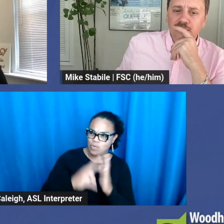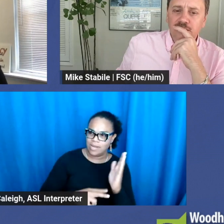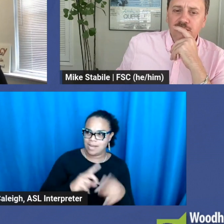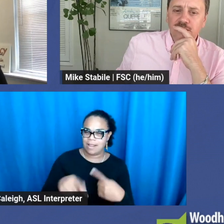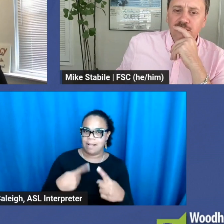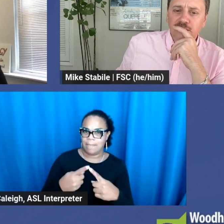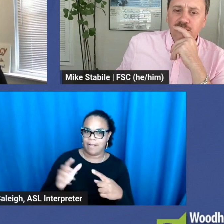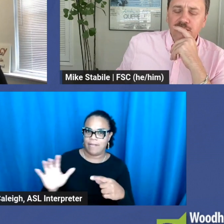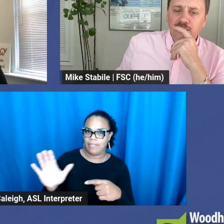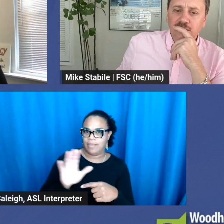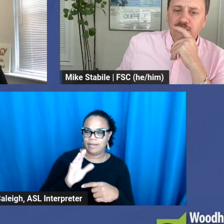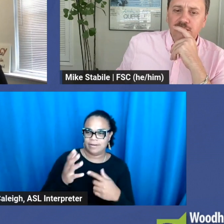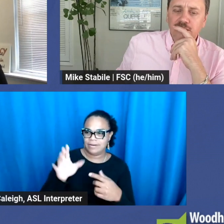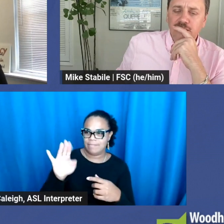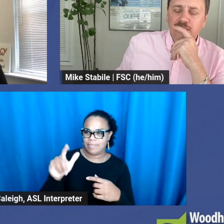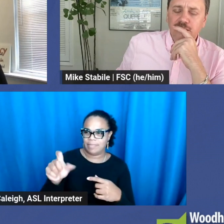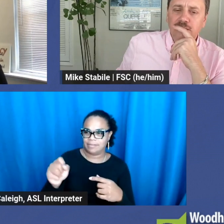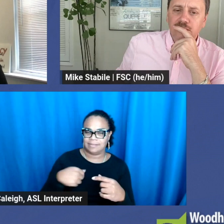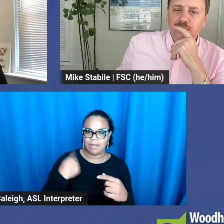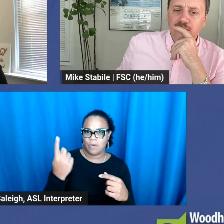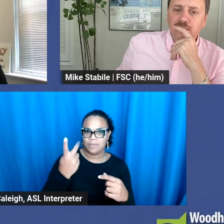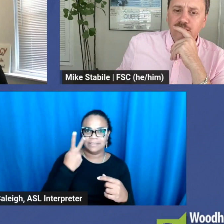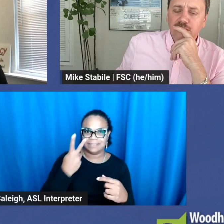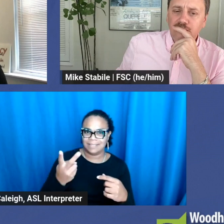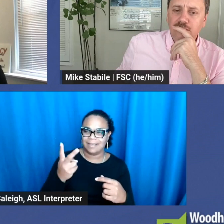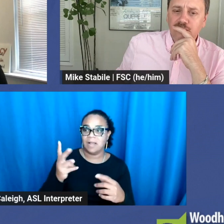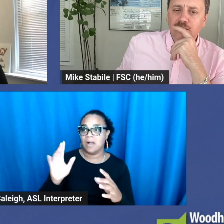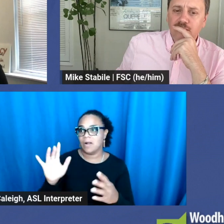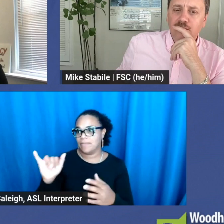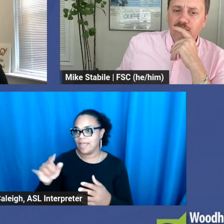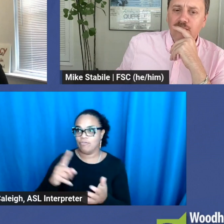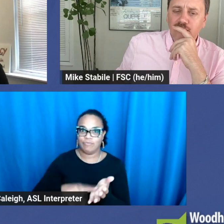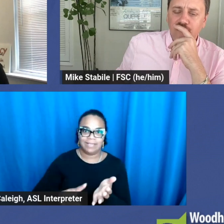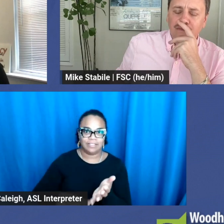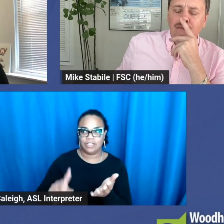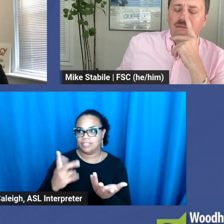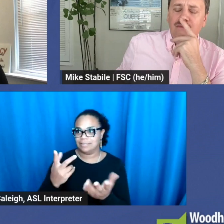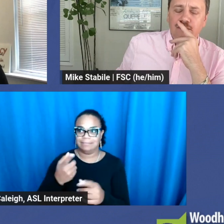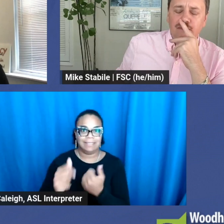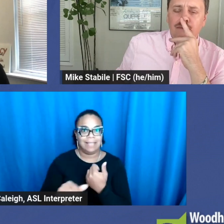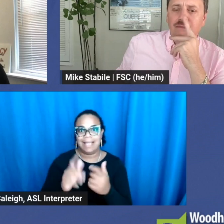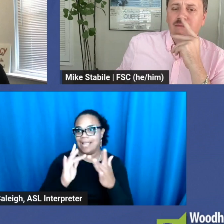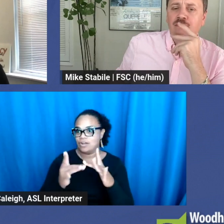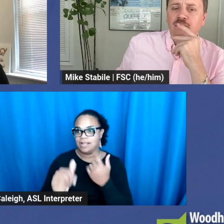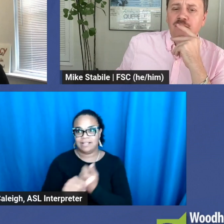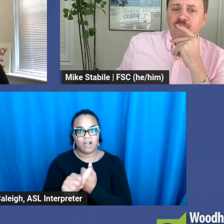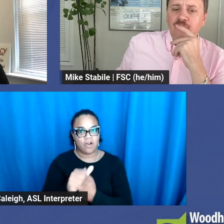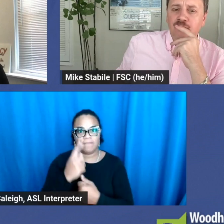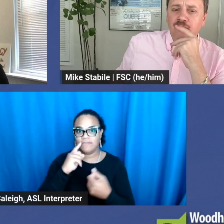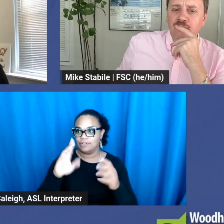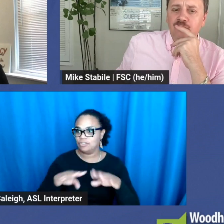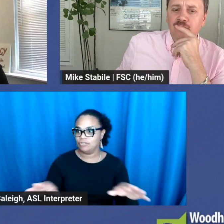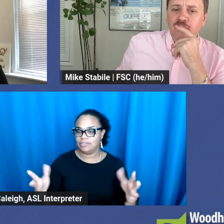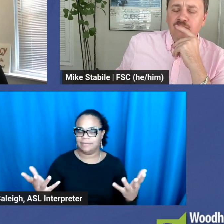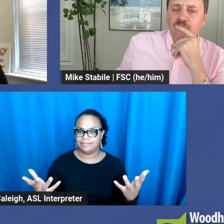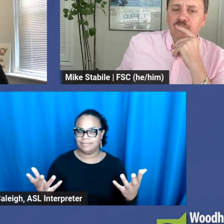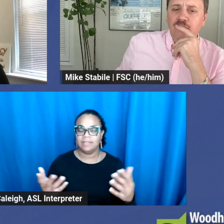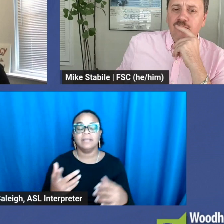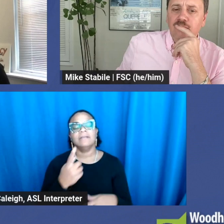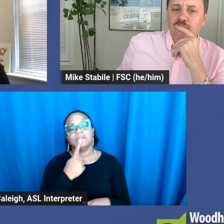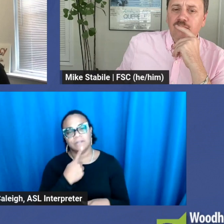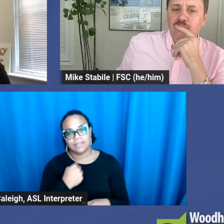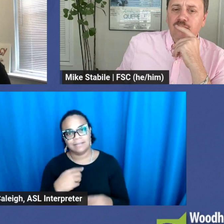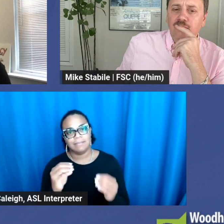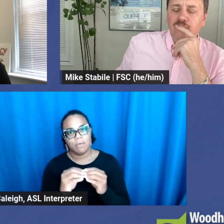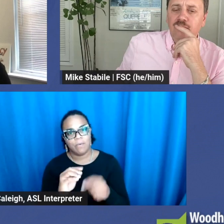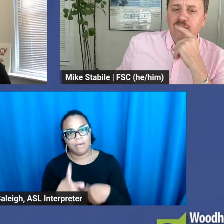that's the research is always quoted. It's so harmful, the internet, to kids and children. So, tell us a little bit